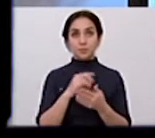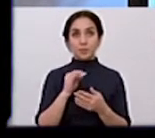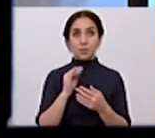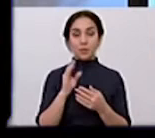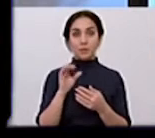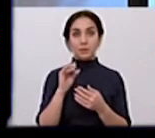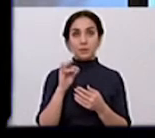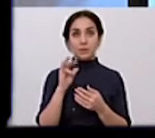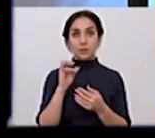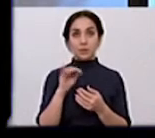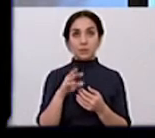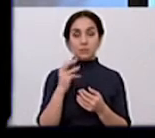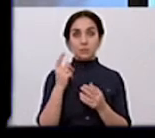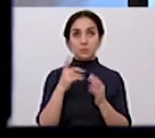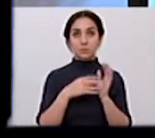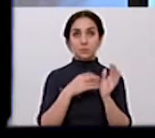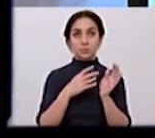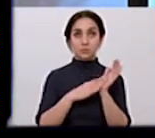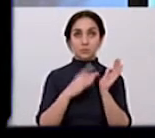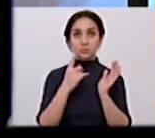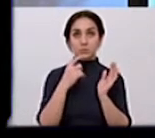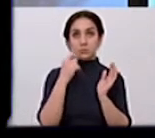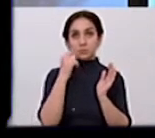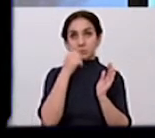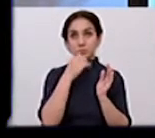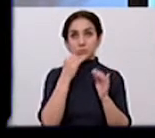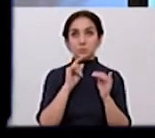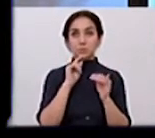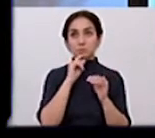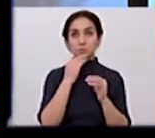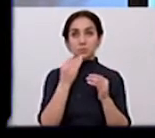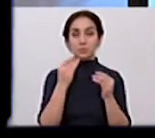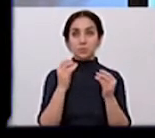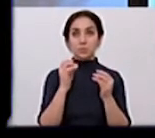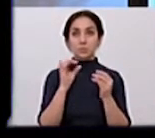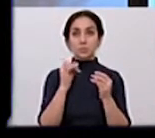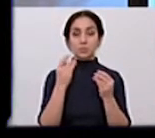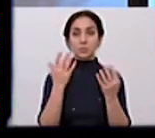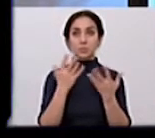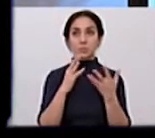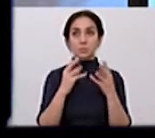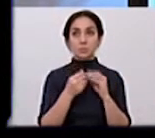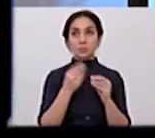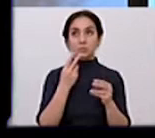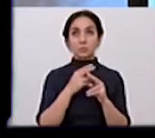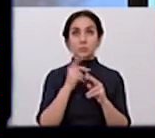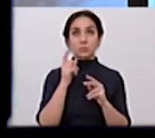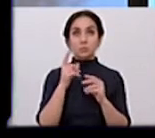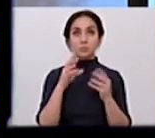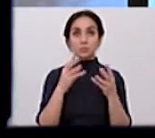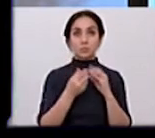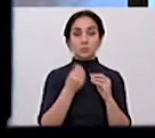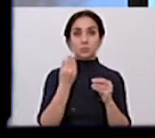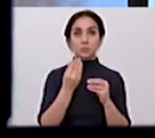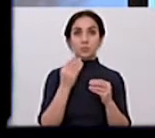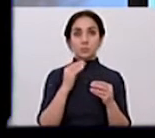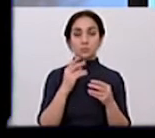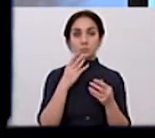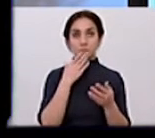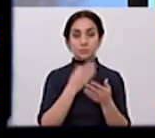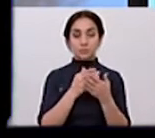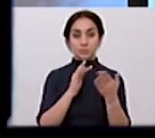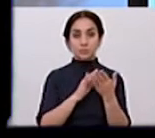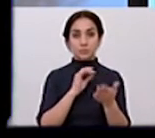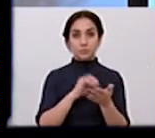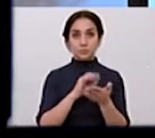Vyetnamda 1991-yildan boshlangan iqtisodiy islohotlar qanday natijaga olib kelganligi. Bularni atroflicha daftarimizga